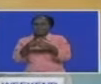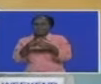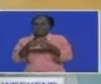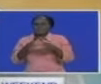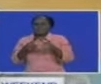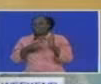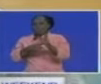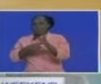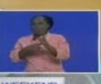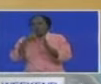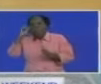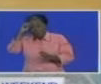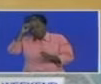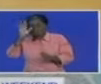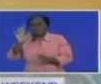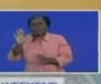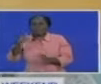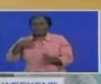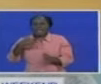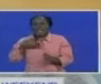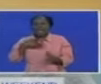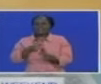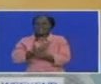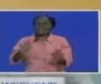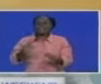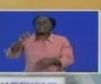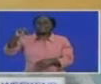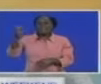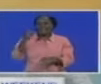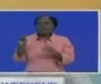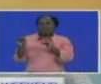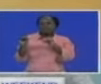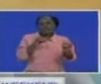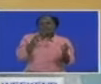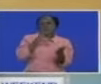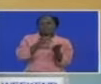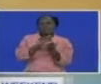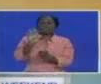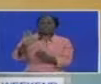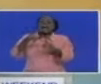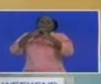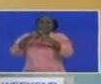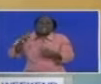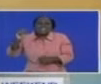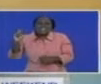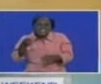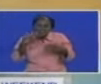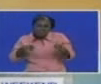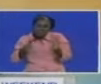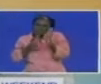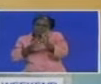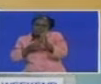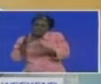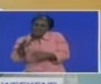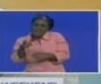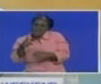opinion. I have nothing at all with Kenyans shifting its position, but Kenyans that I represent want to